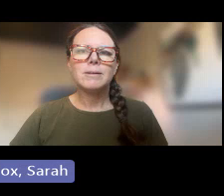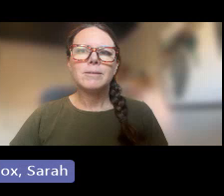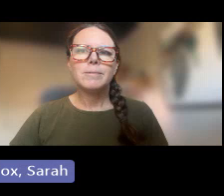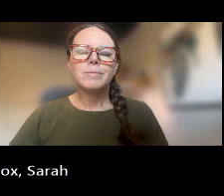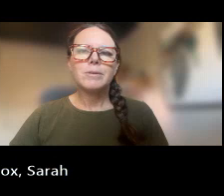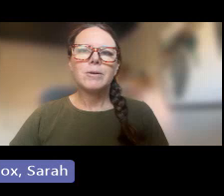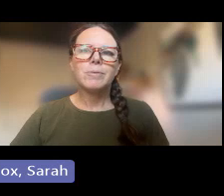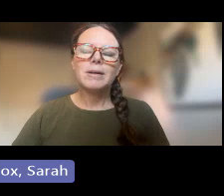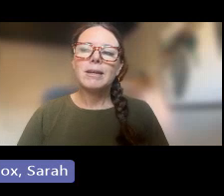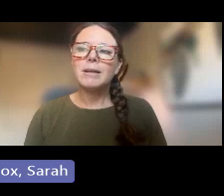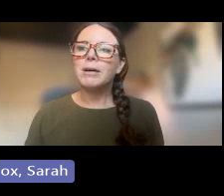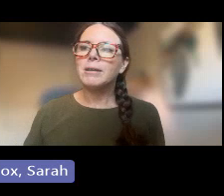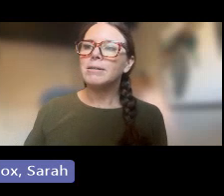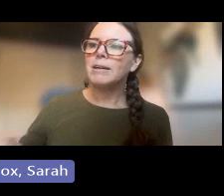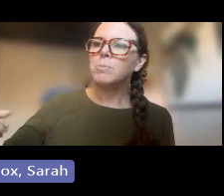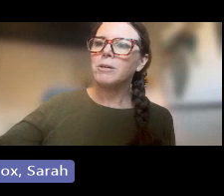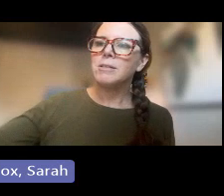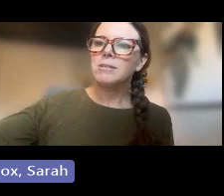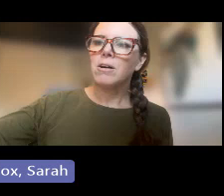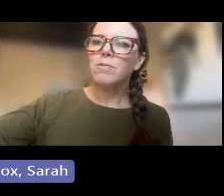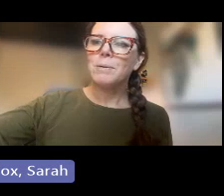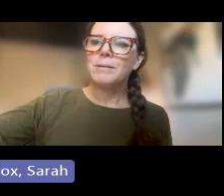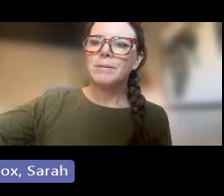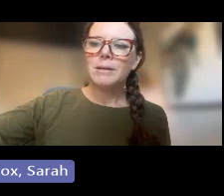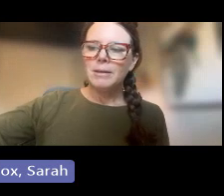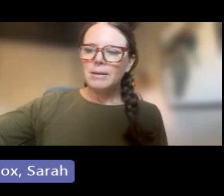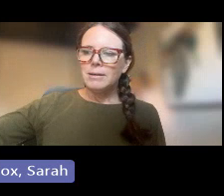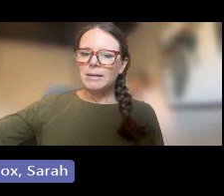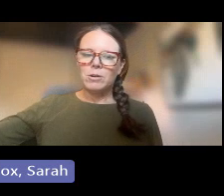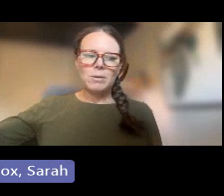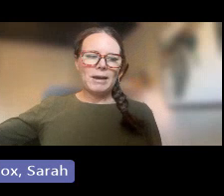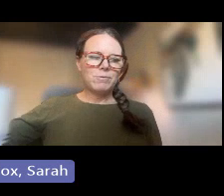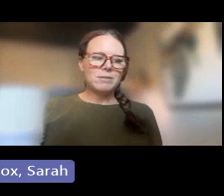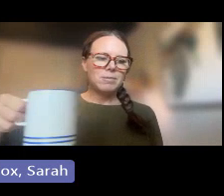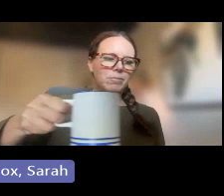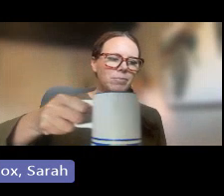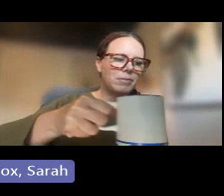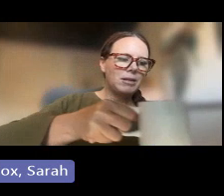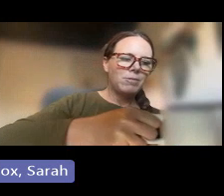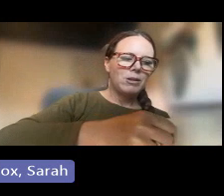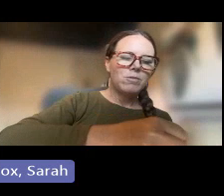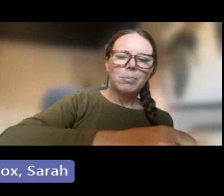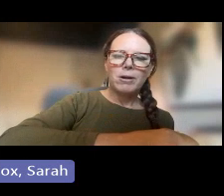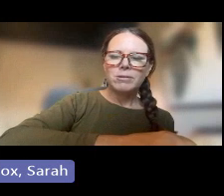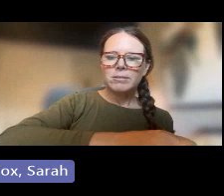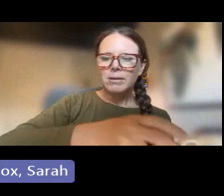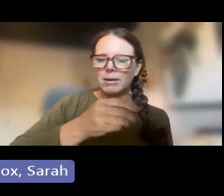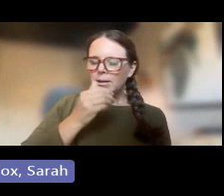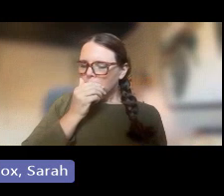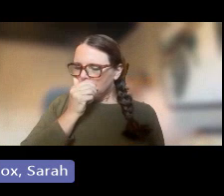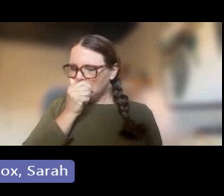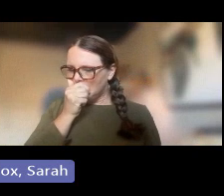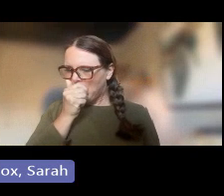well. So again, I'm not an expert at disc golf, but I know we have some in our Vancouver